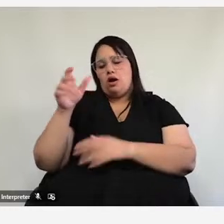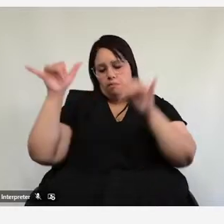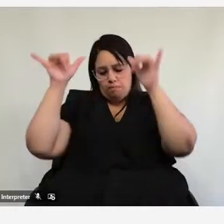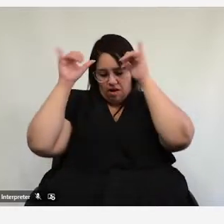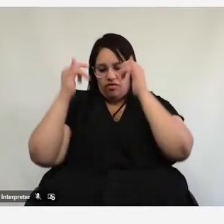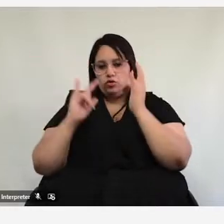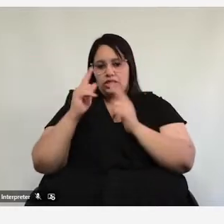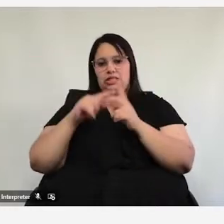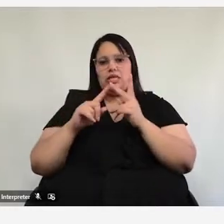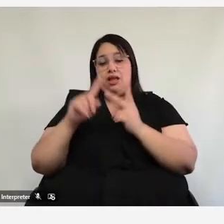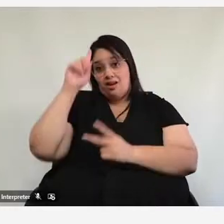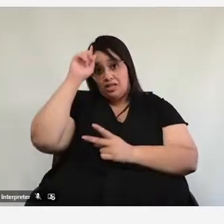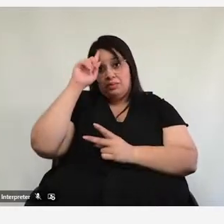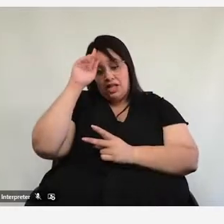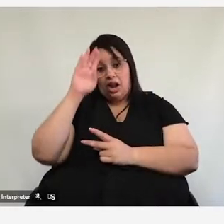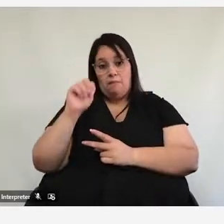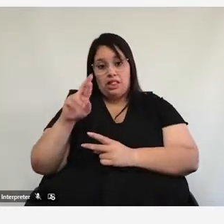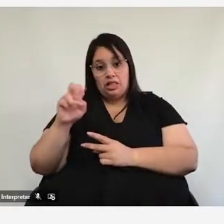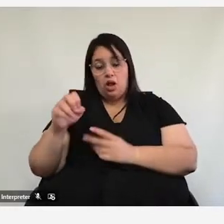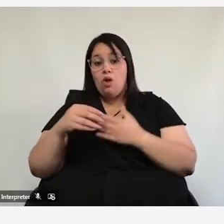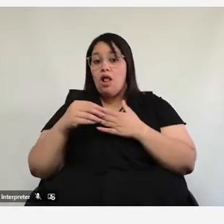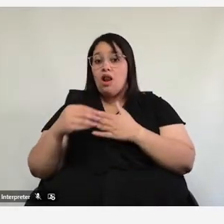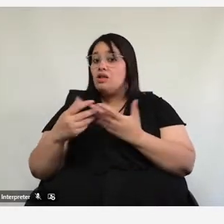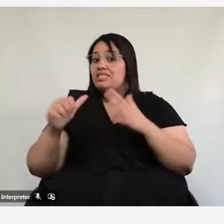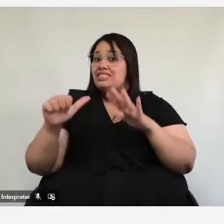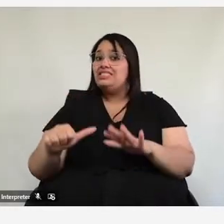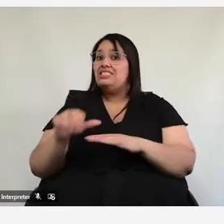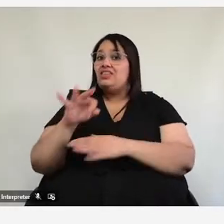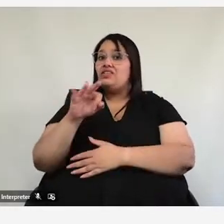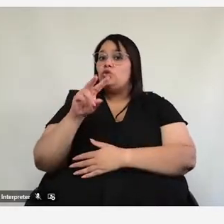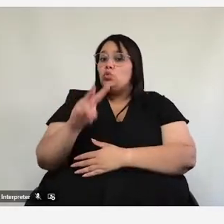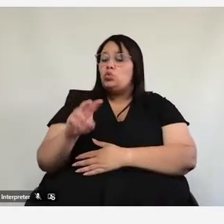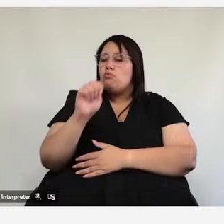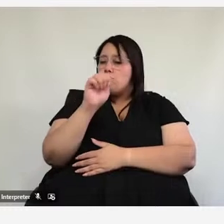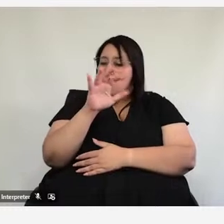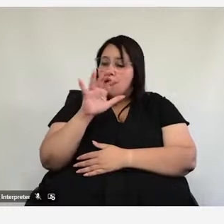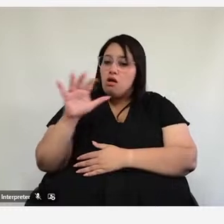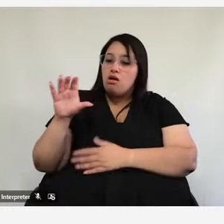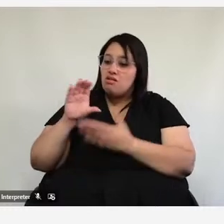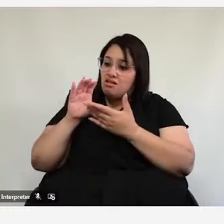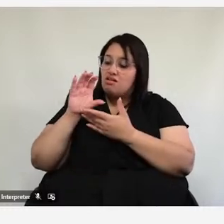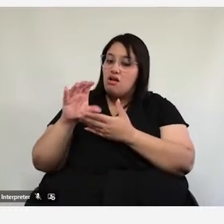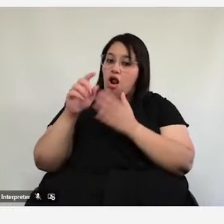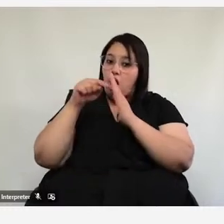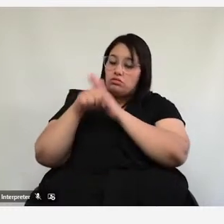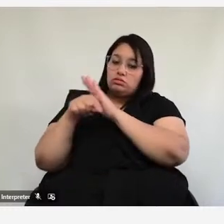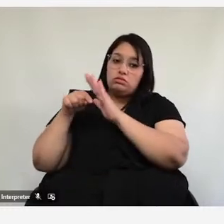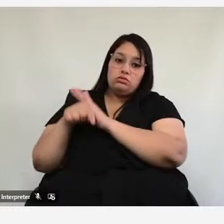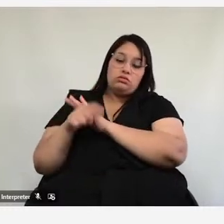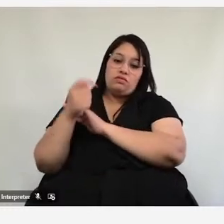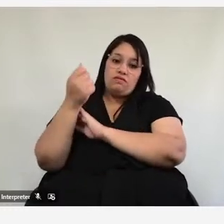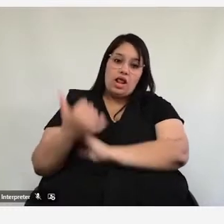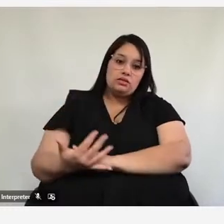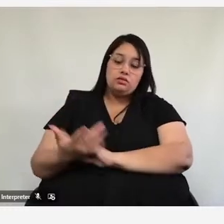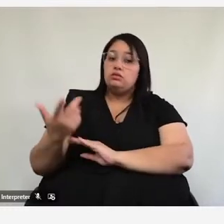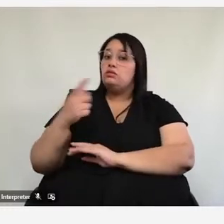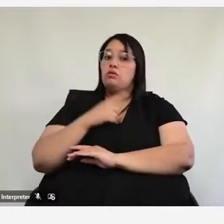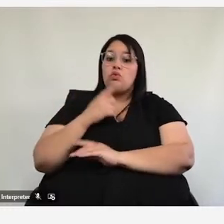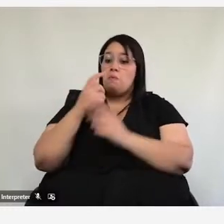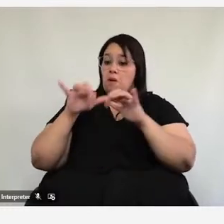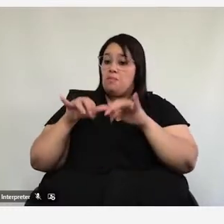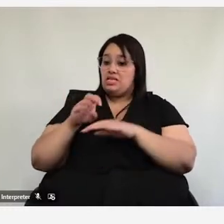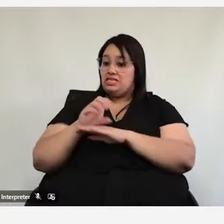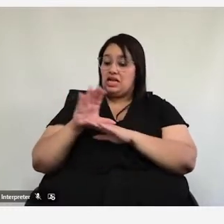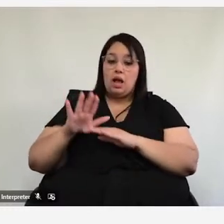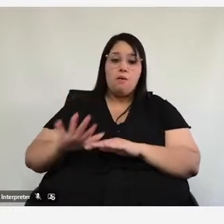Mandela Bay Metro, and this has led to 632 million rand in financial losses. As a result, the people of the Eastern